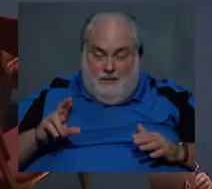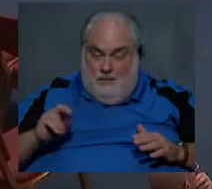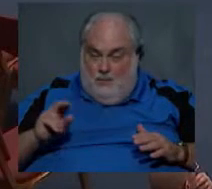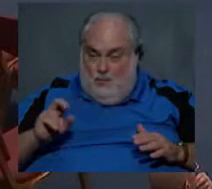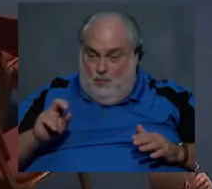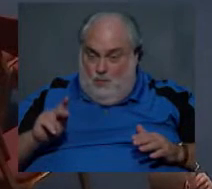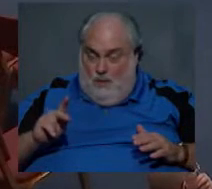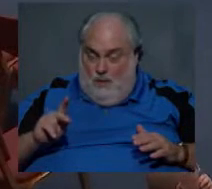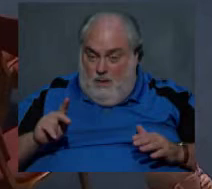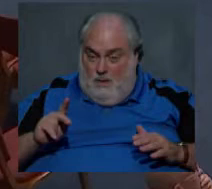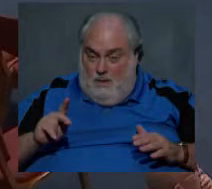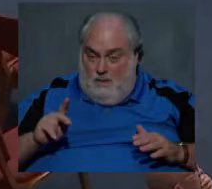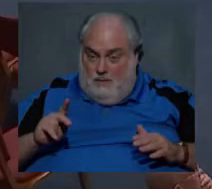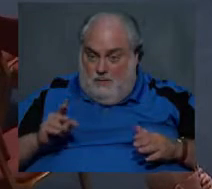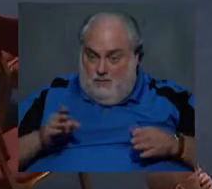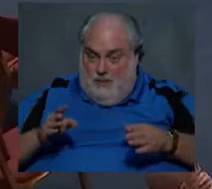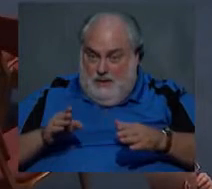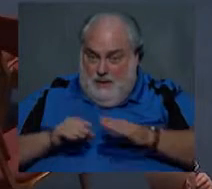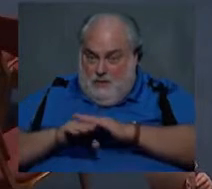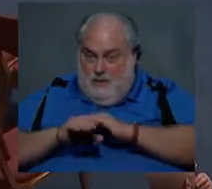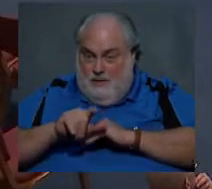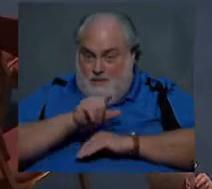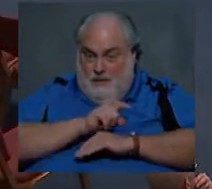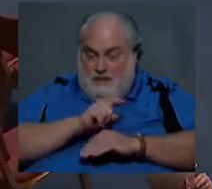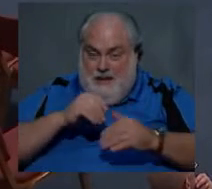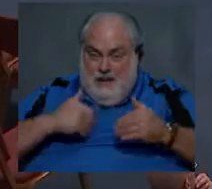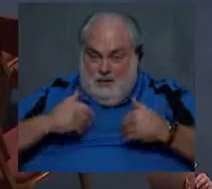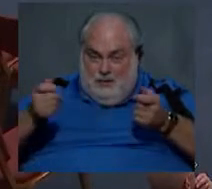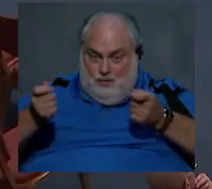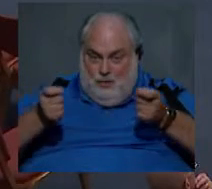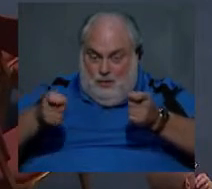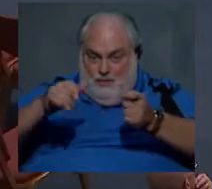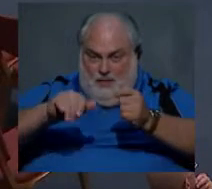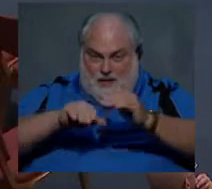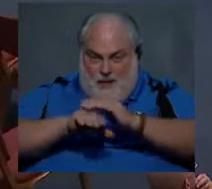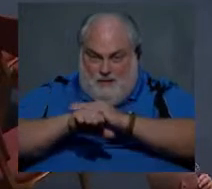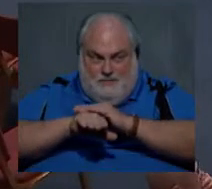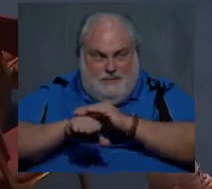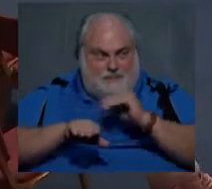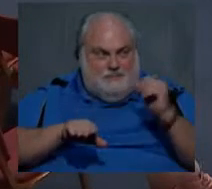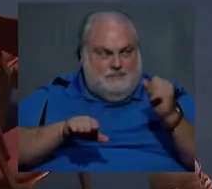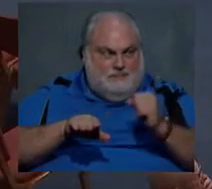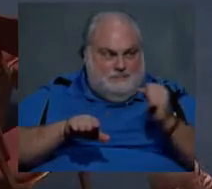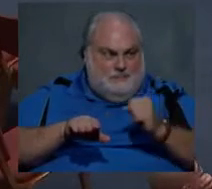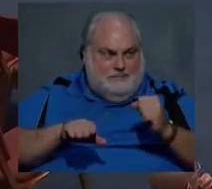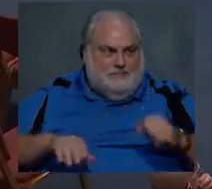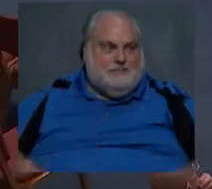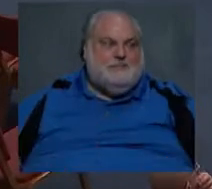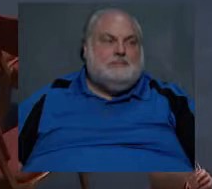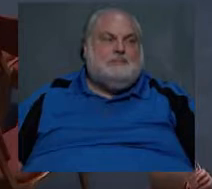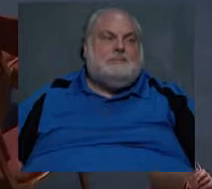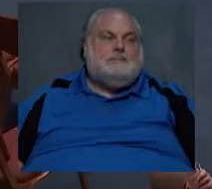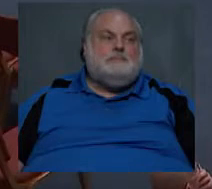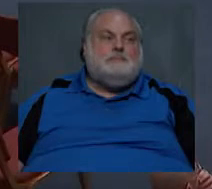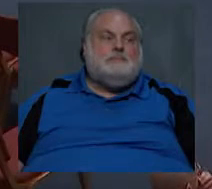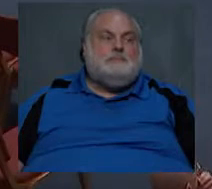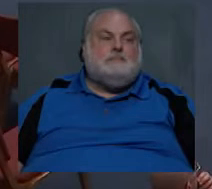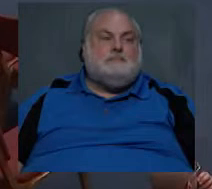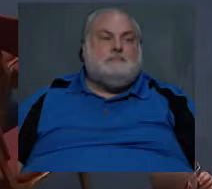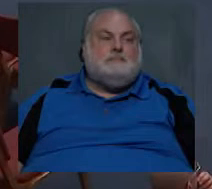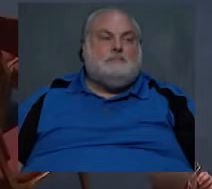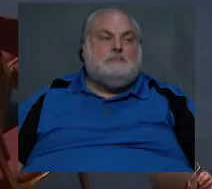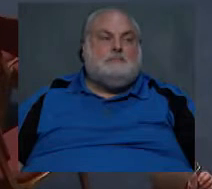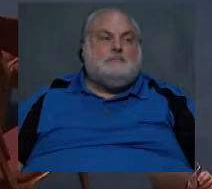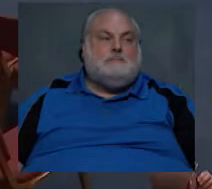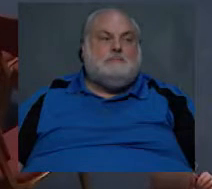know? Okay. So the police has control over that particular access. Okay.